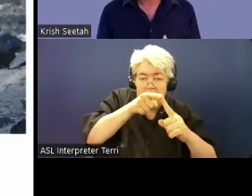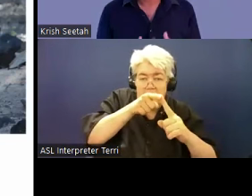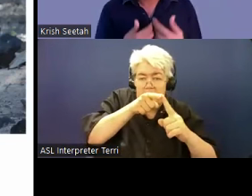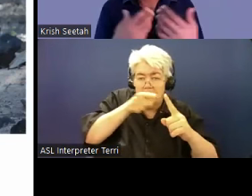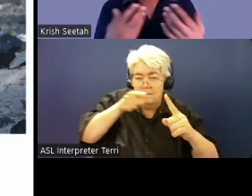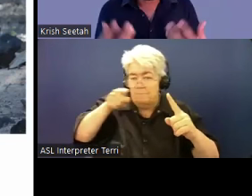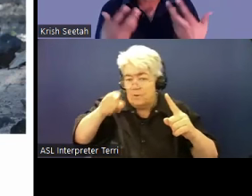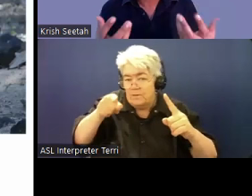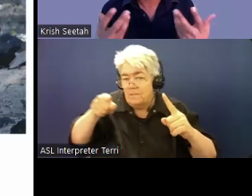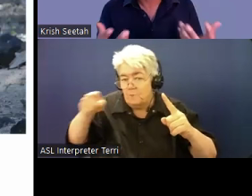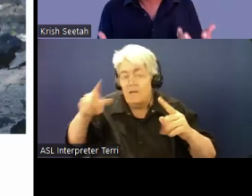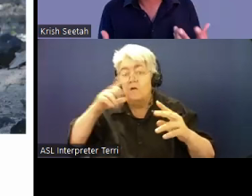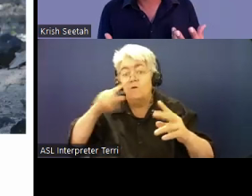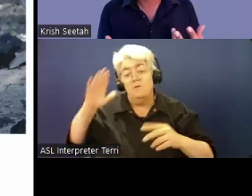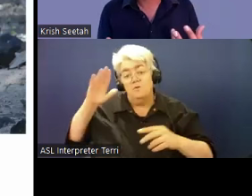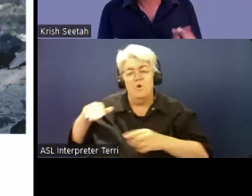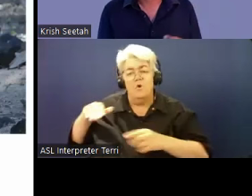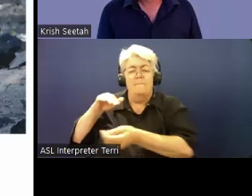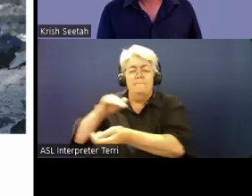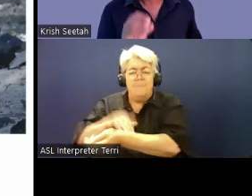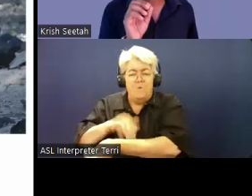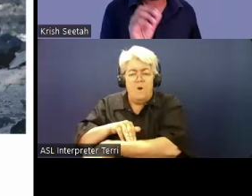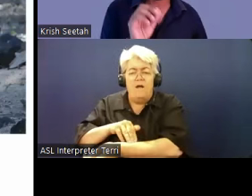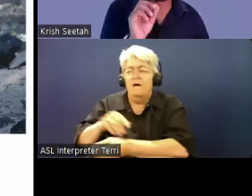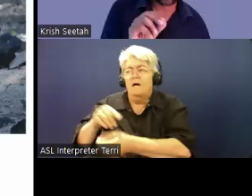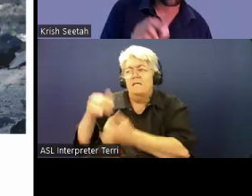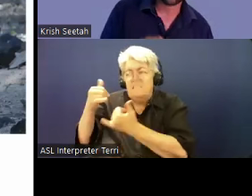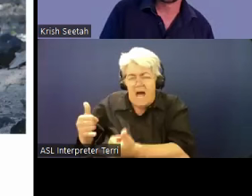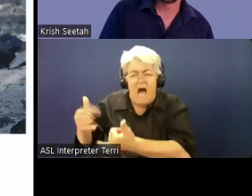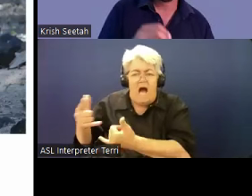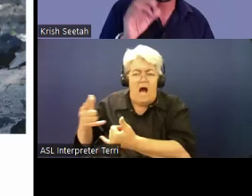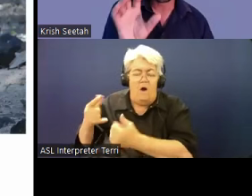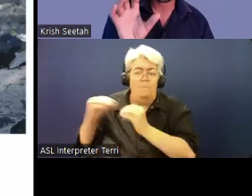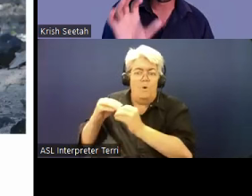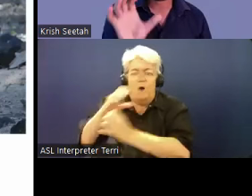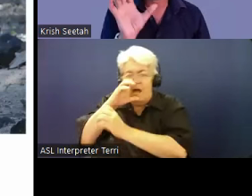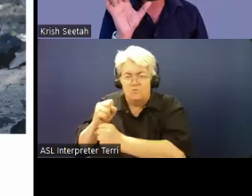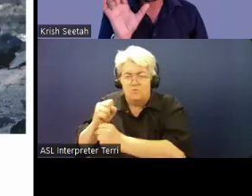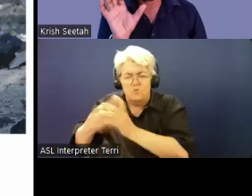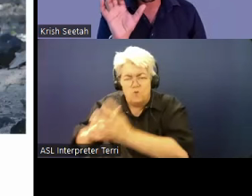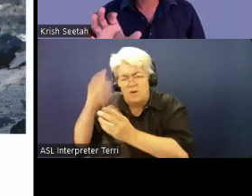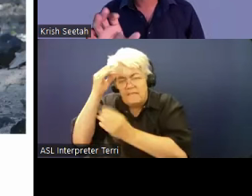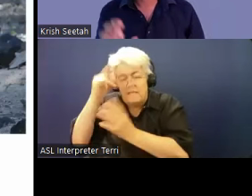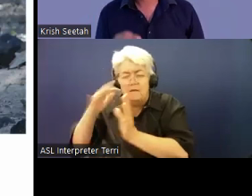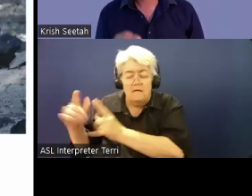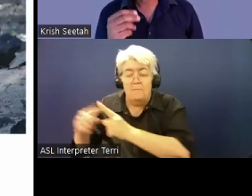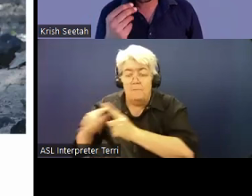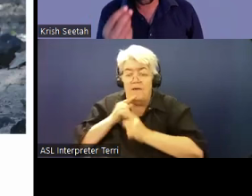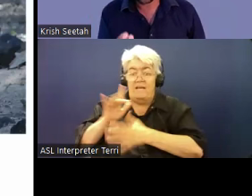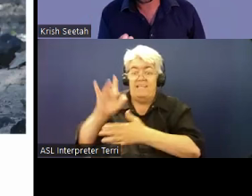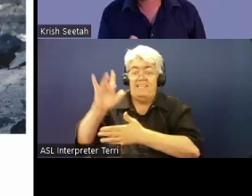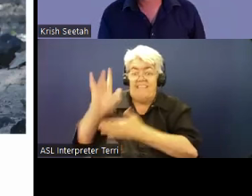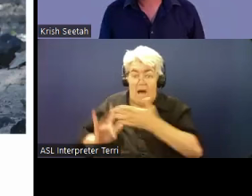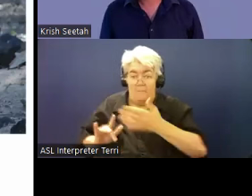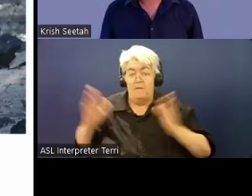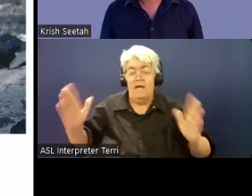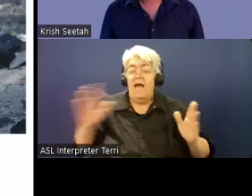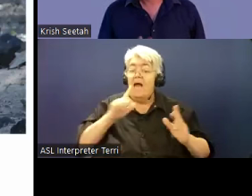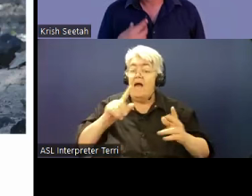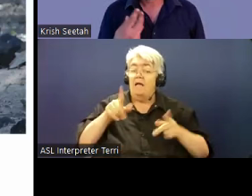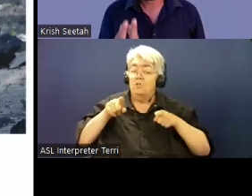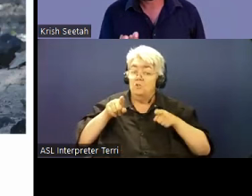plants today is gaining interest massively. So we have gaps and the colonial period is a big gap. And we actually hoping to close